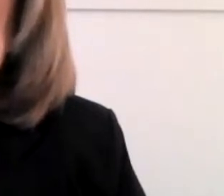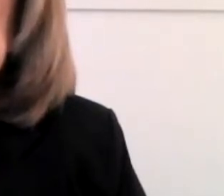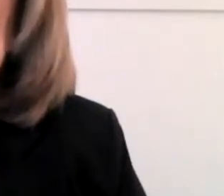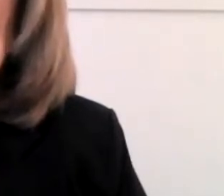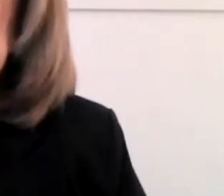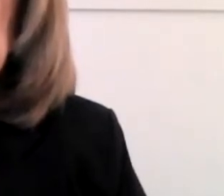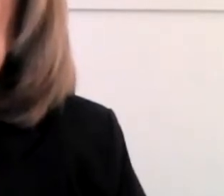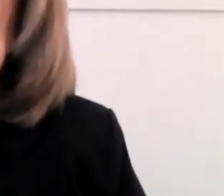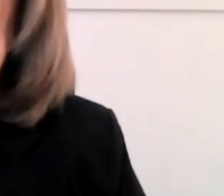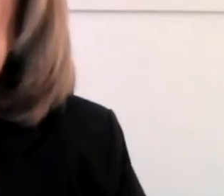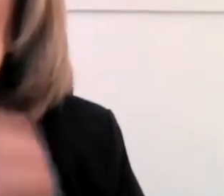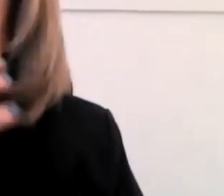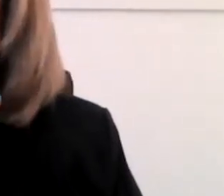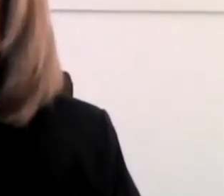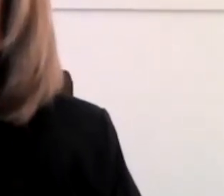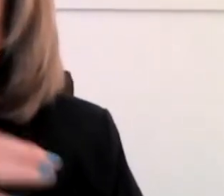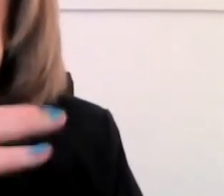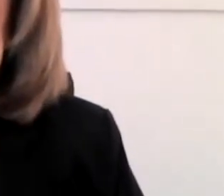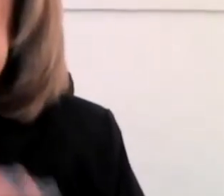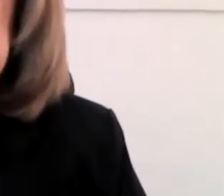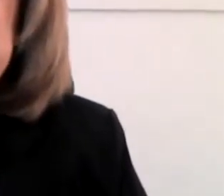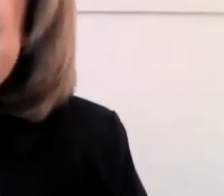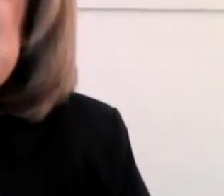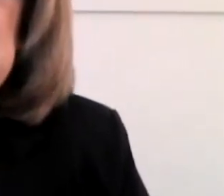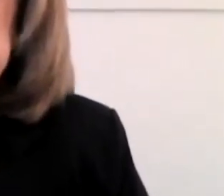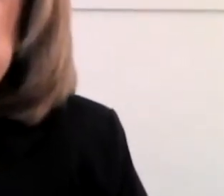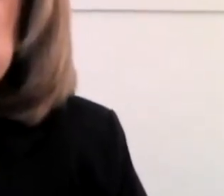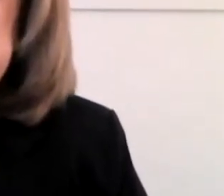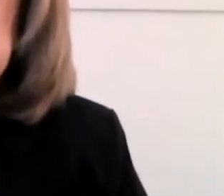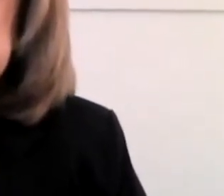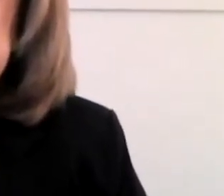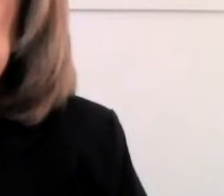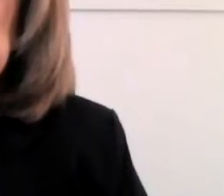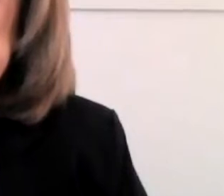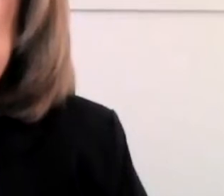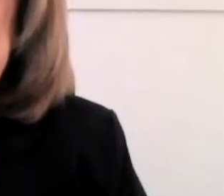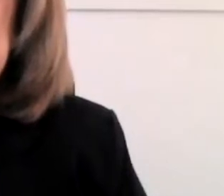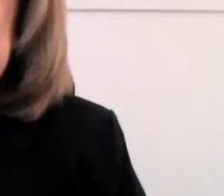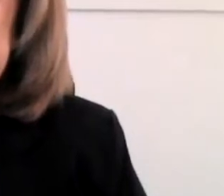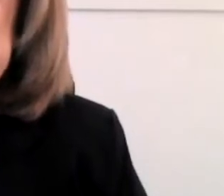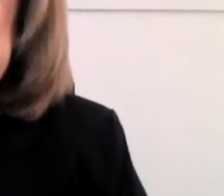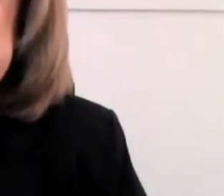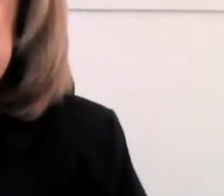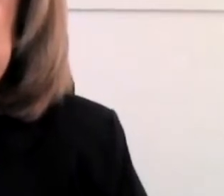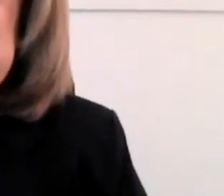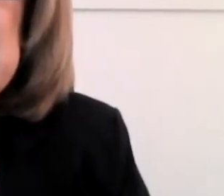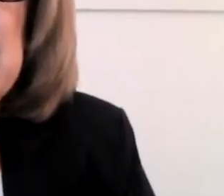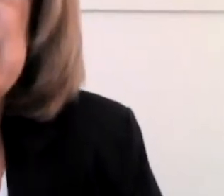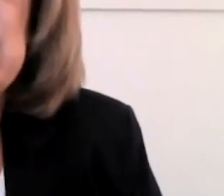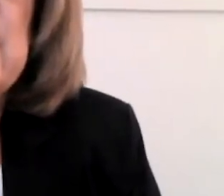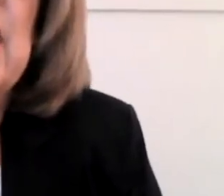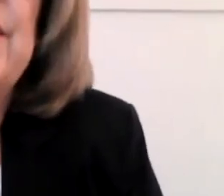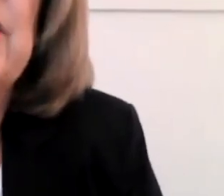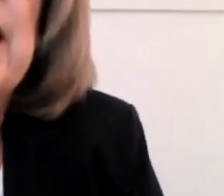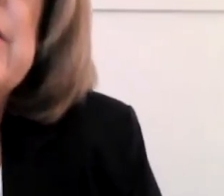forward is to what degree do differences in funding sources drive those kinds of differences that